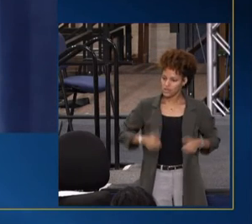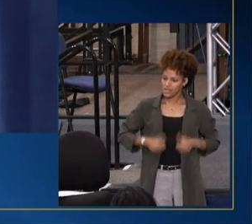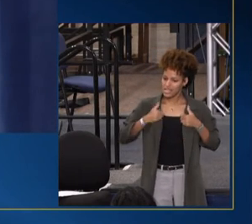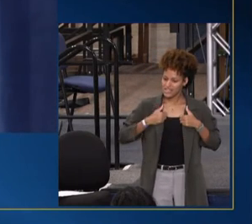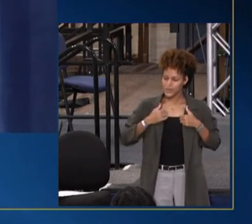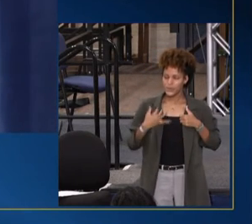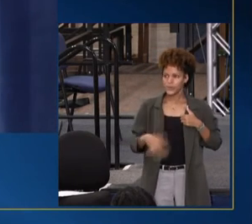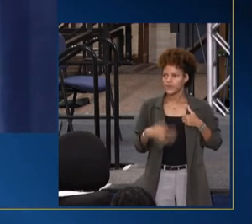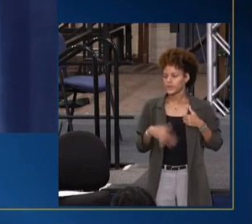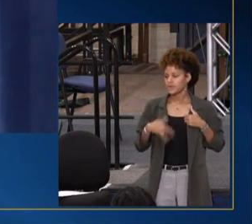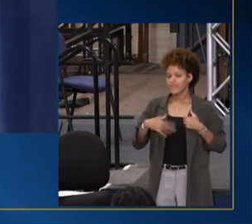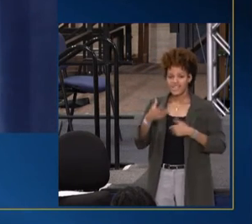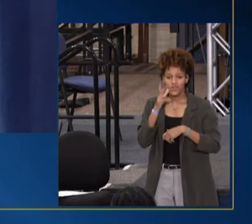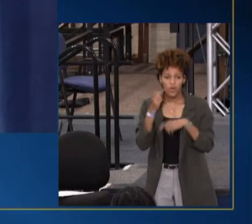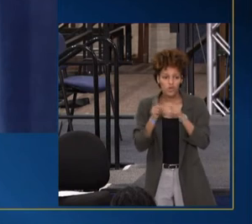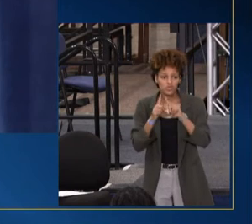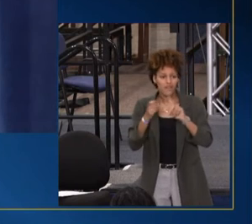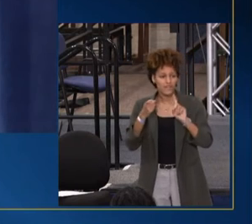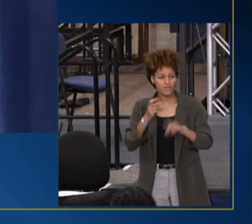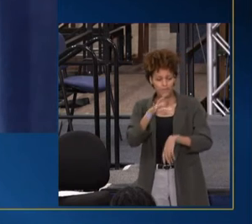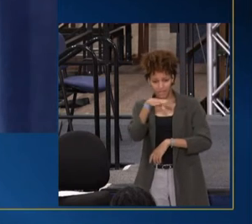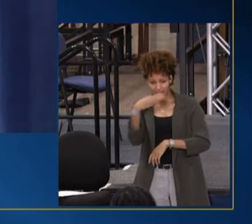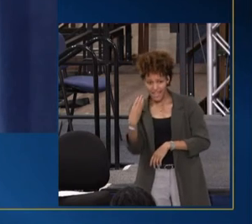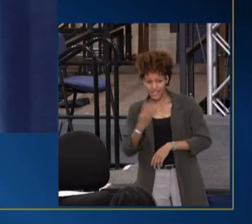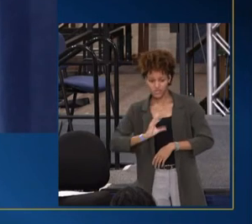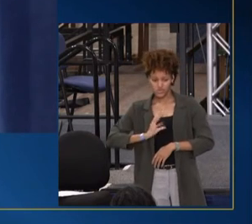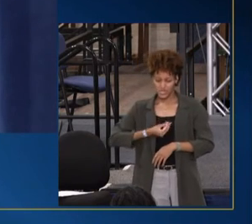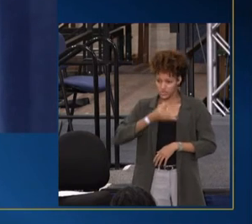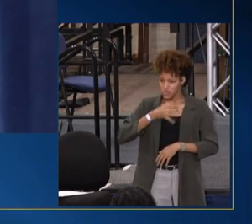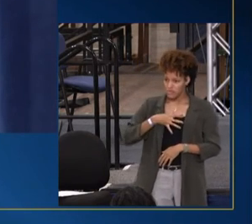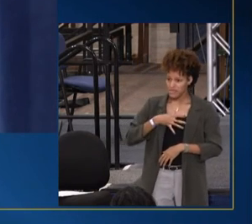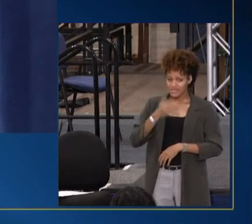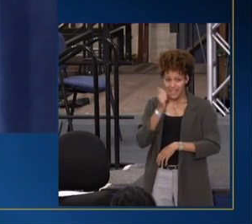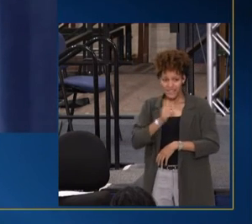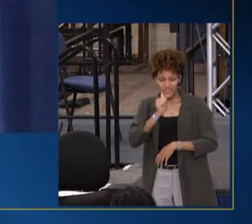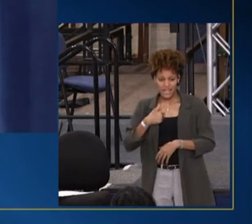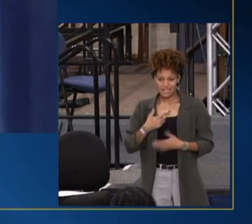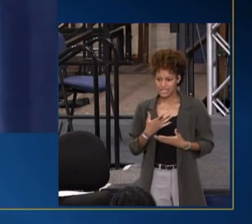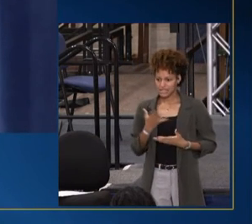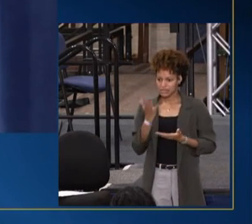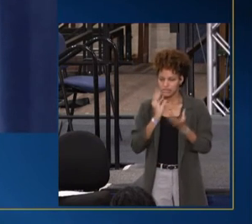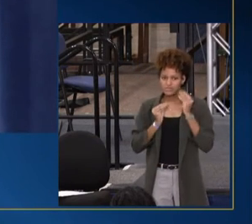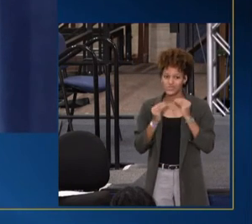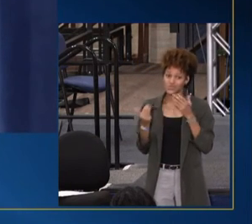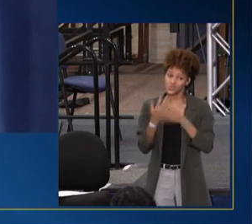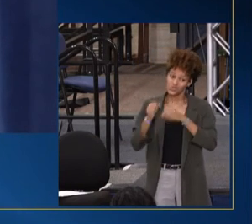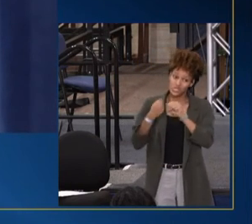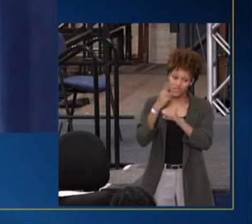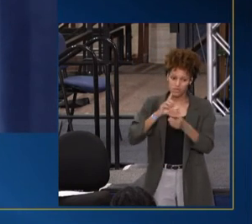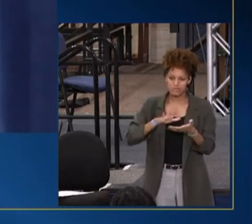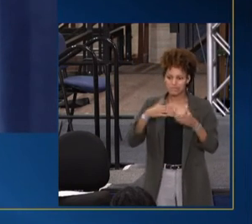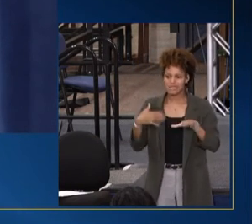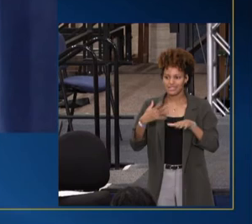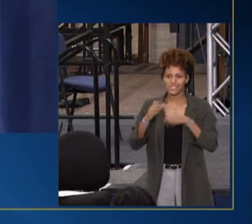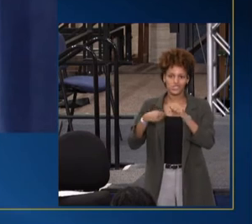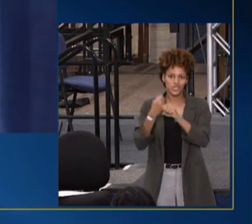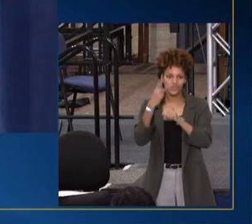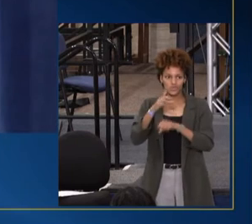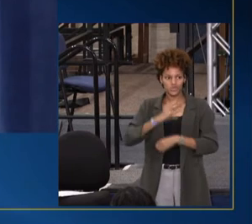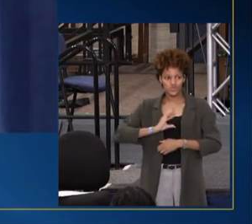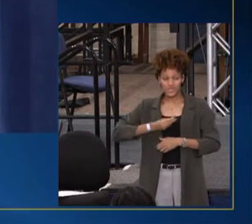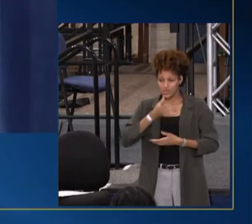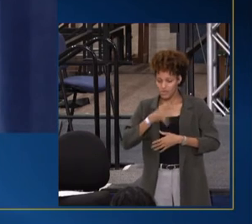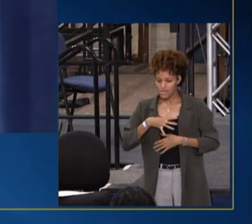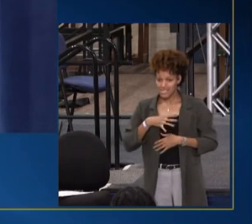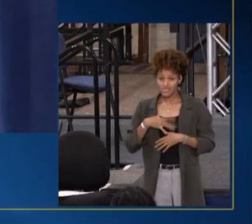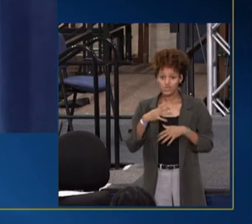hear from Black trans women every day as we face another deadly year for trans women talk about what it means to leave the house and not know